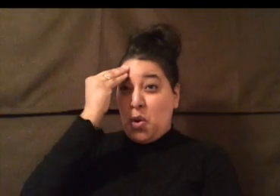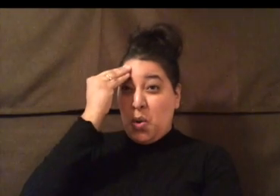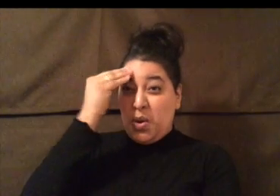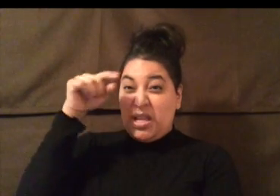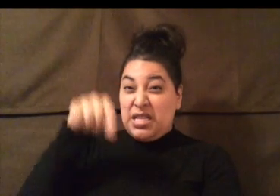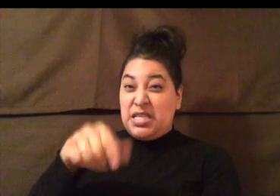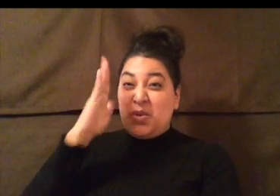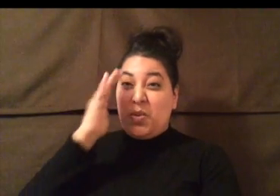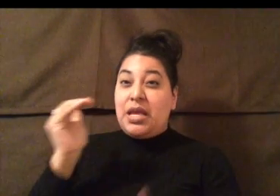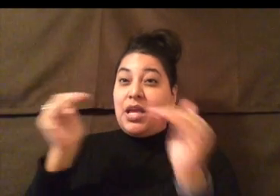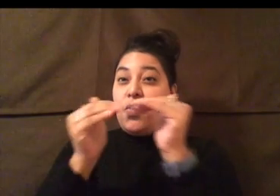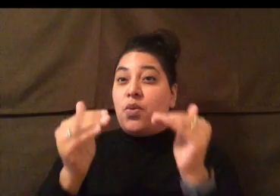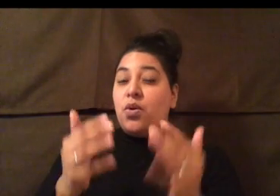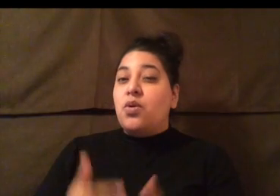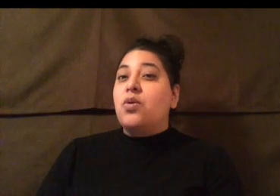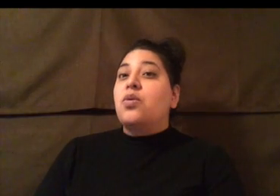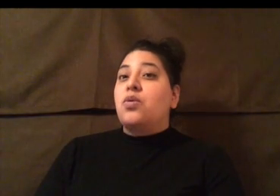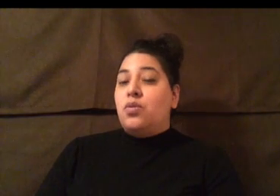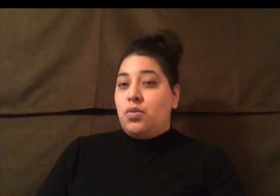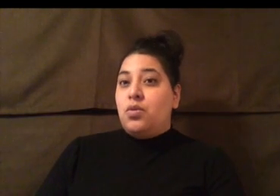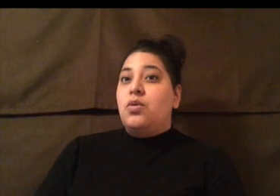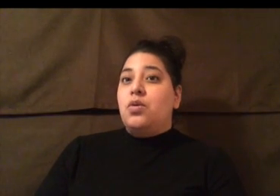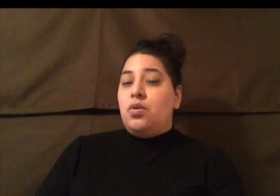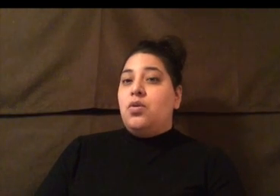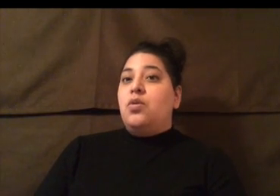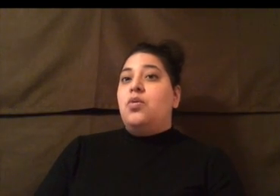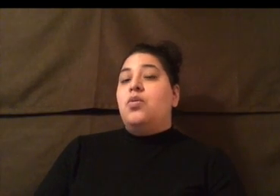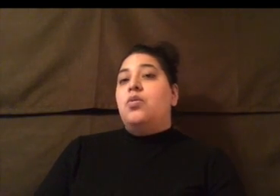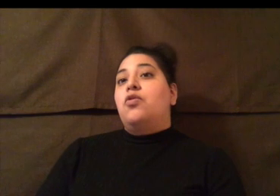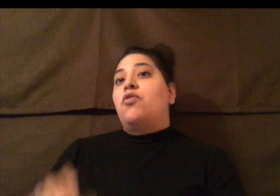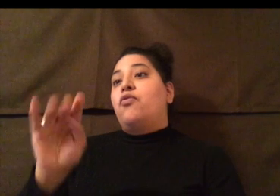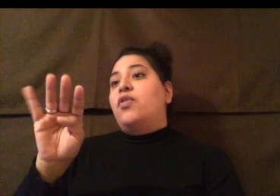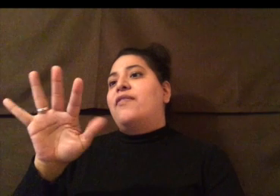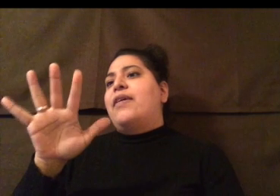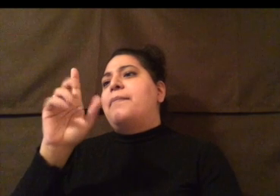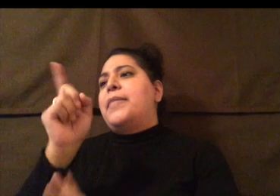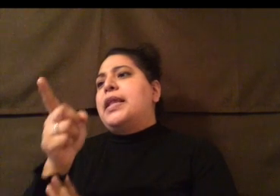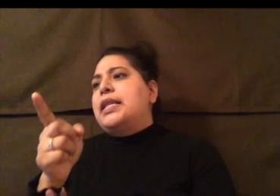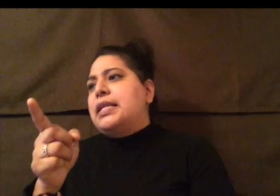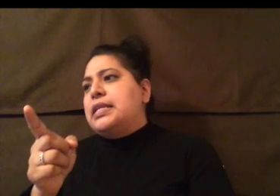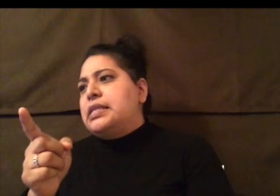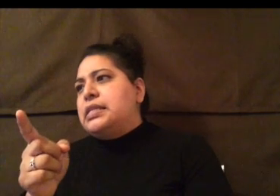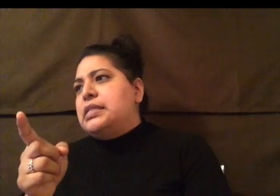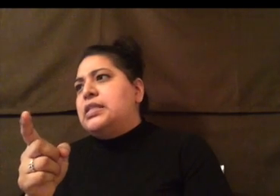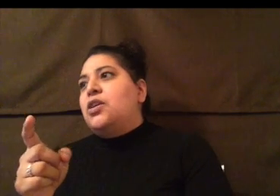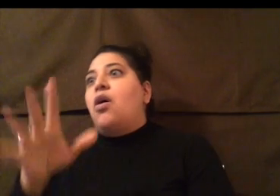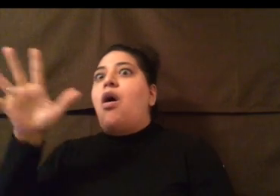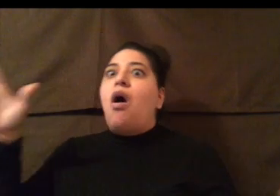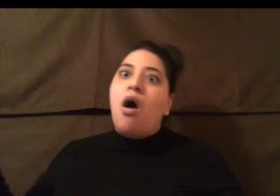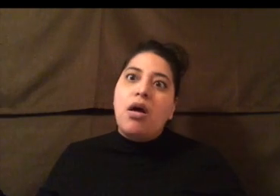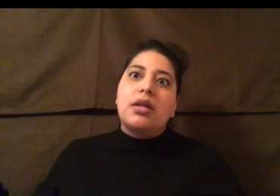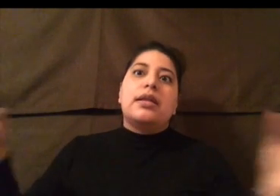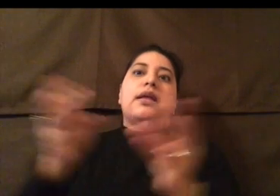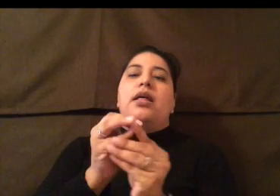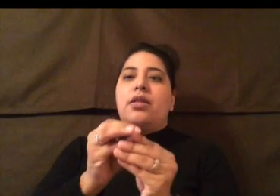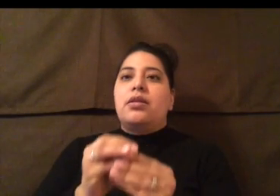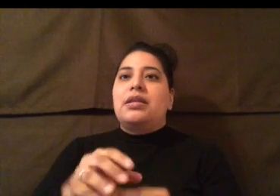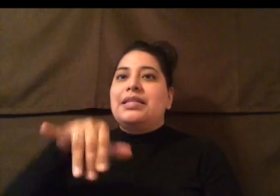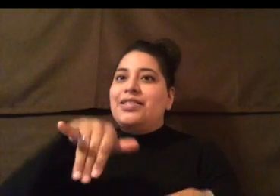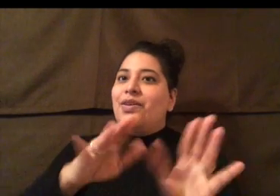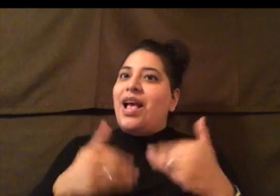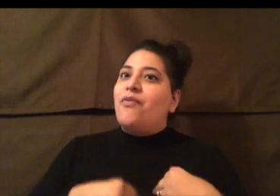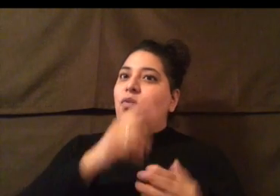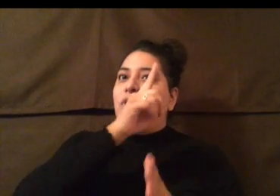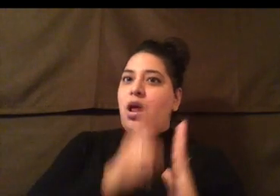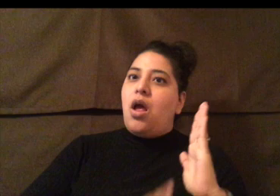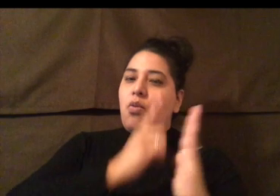We have 10 minutes, 30 minutes, and 5 minutes, just like we've added up here. And I know that that is going to